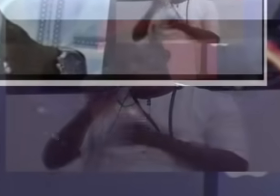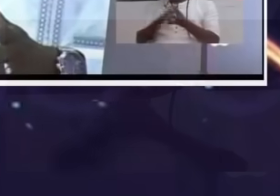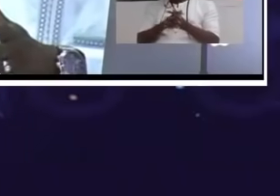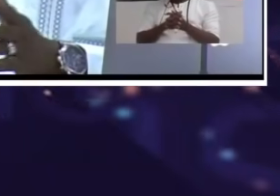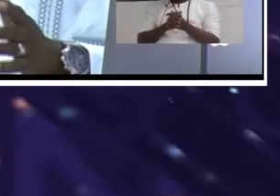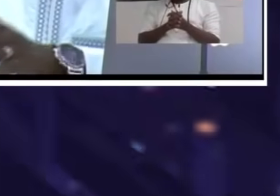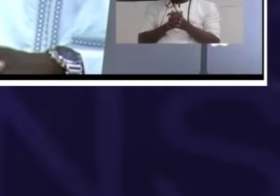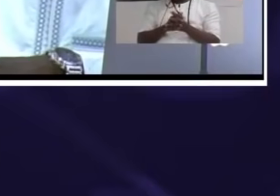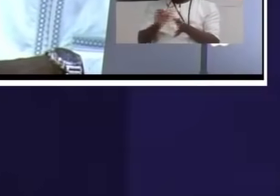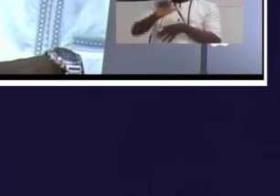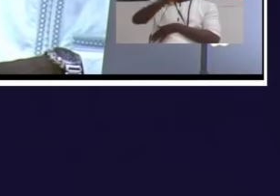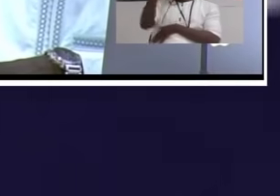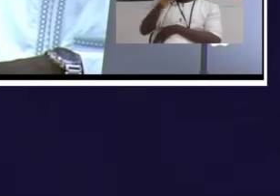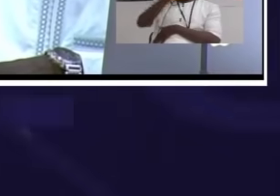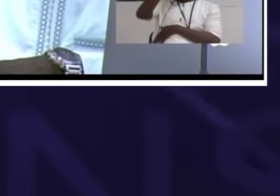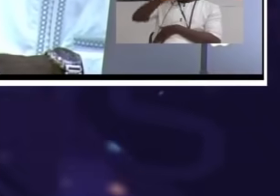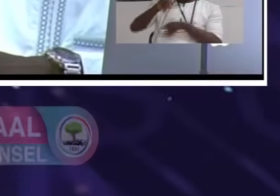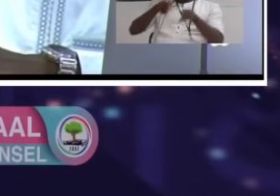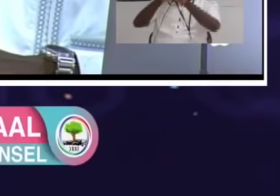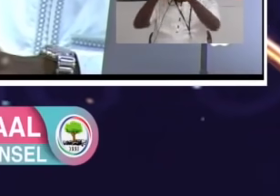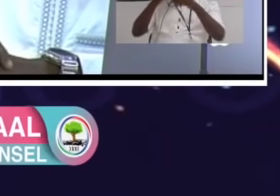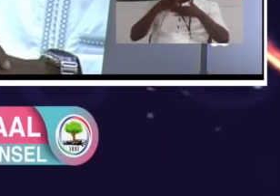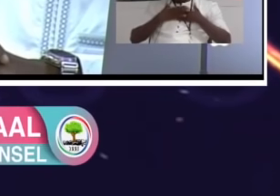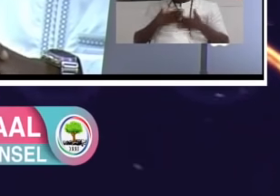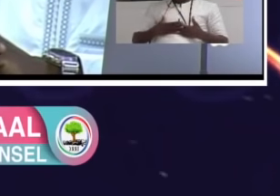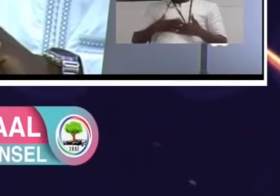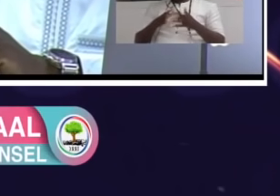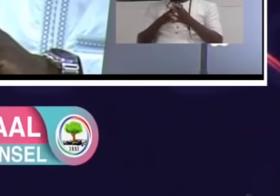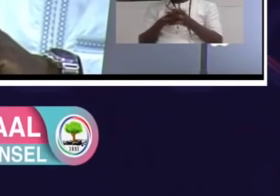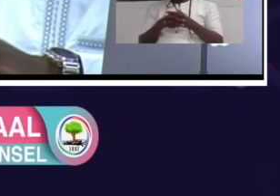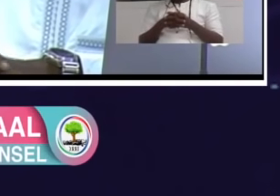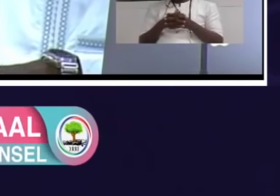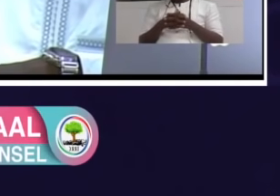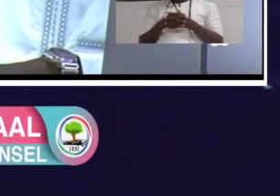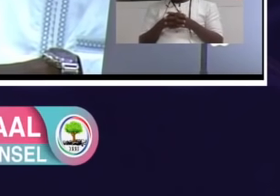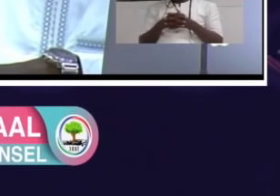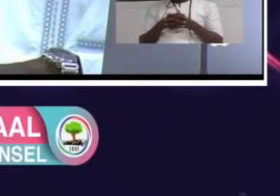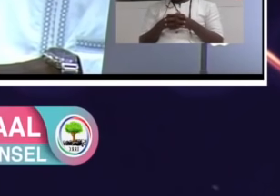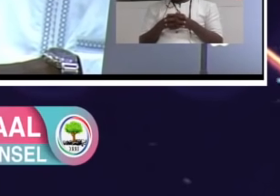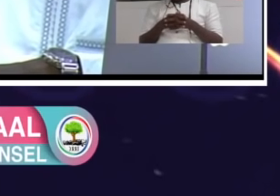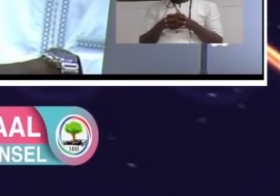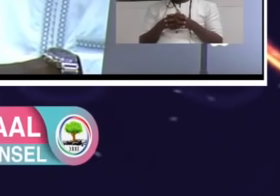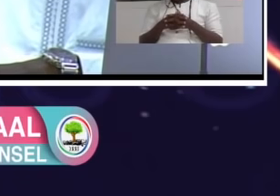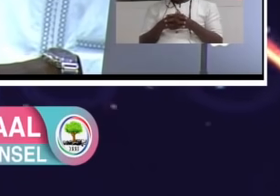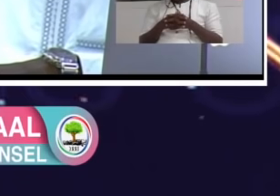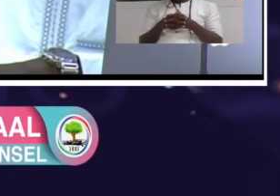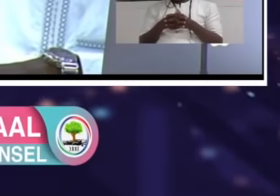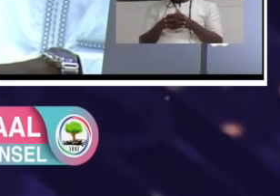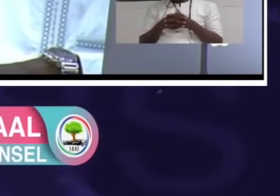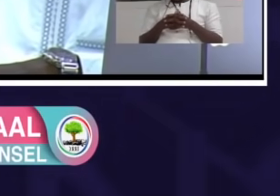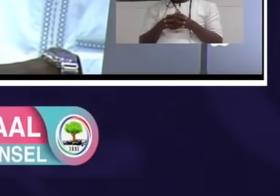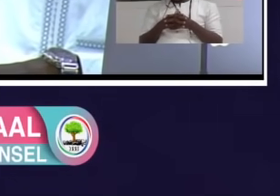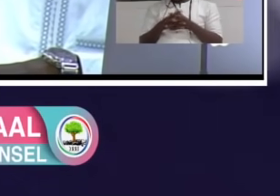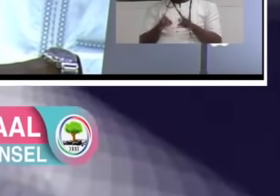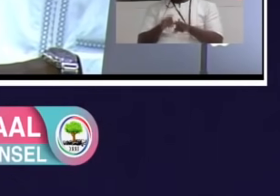and what did you do with the body? Really, Mr. Job fa fali e bandi ali furo abalo wa furo nyinga ali yake